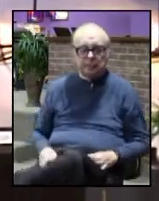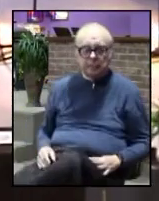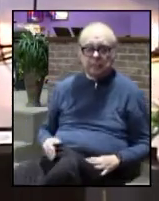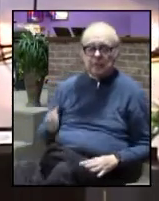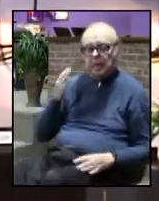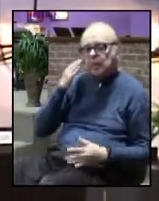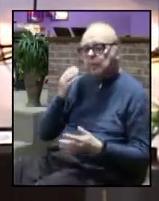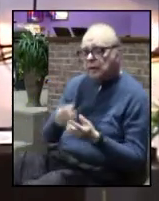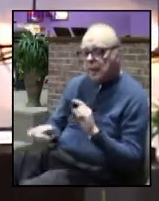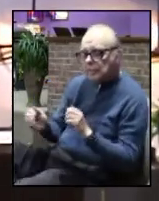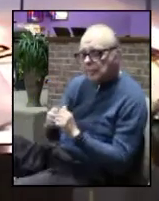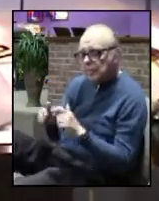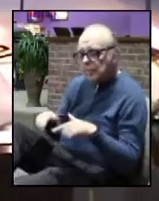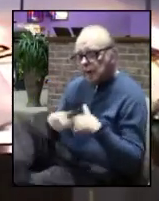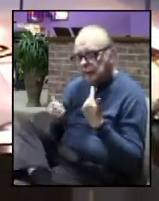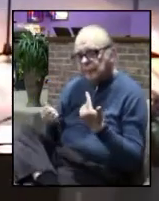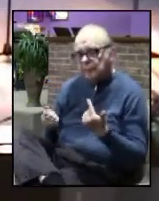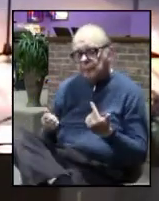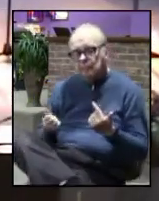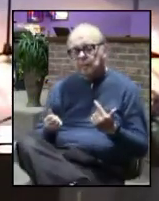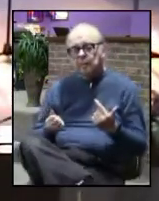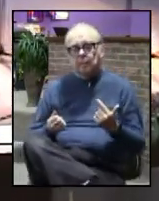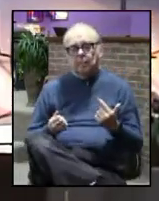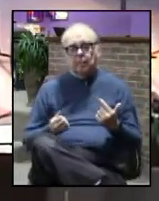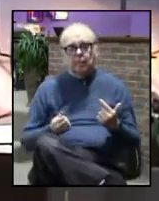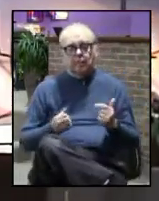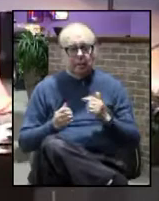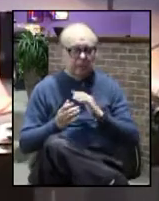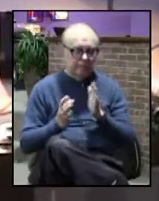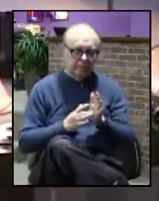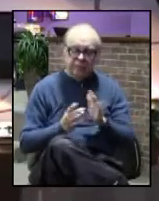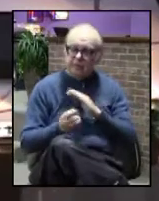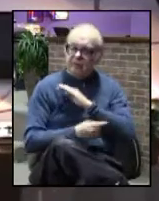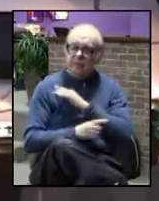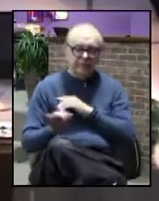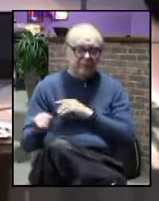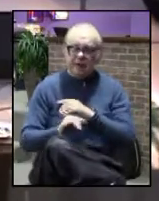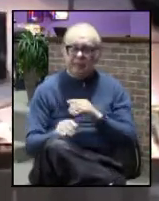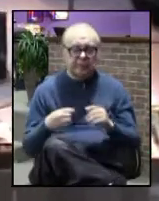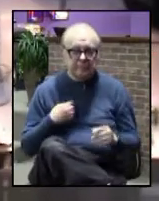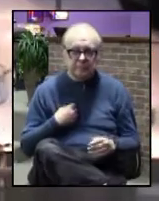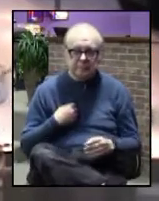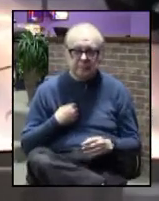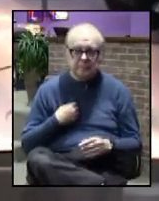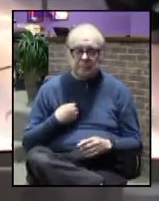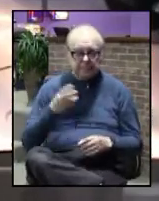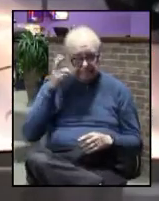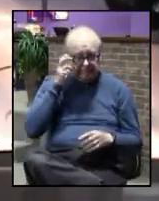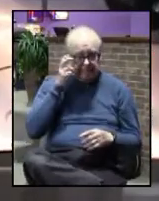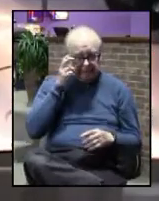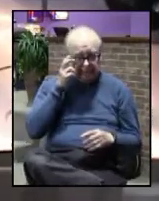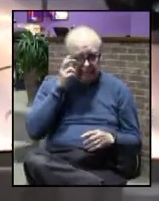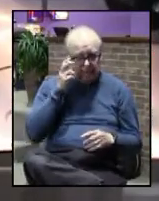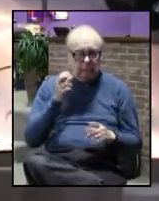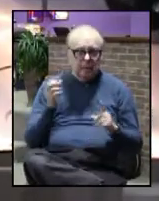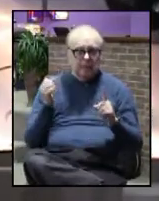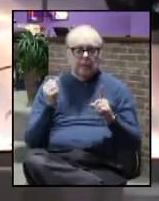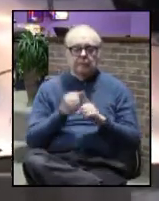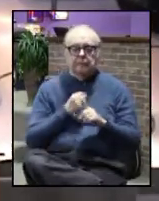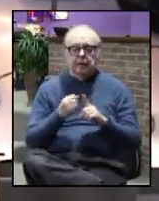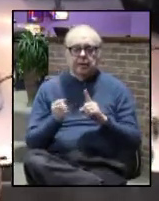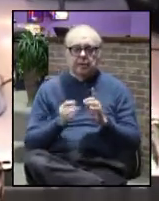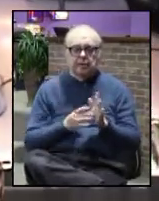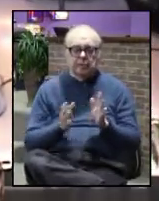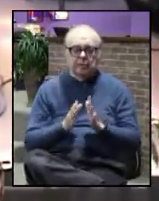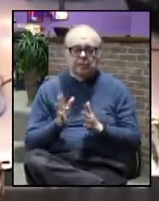So he knows what's going on in your life. He was tempted like you and I were. He had Satan come up and beat him, and